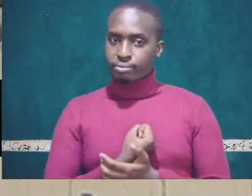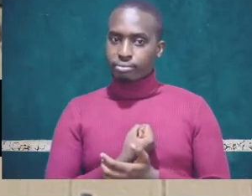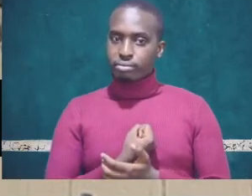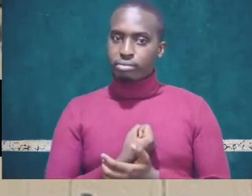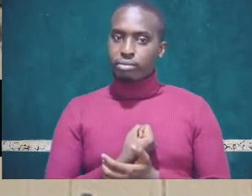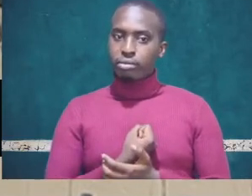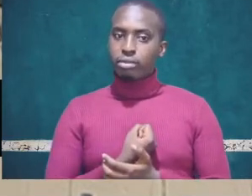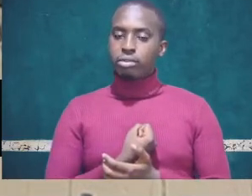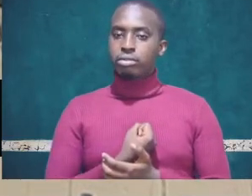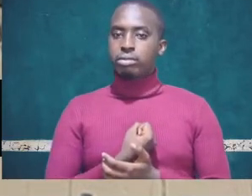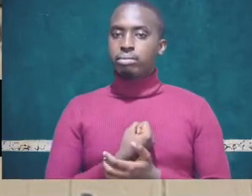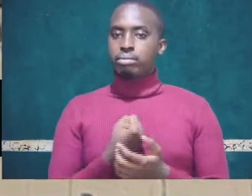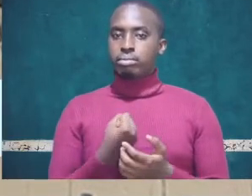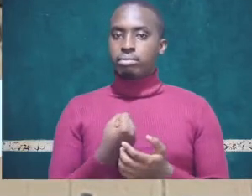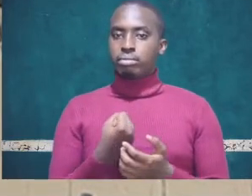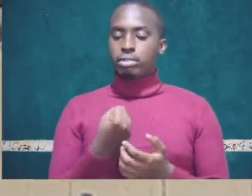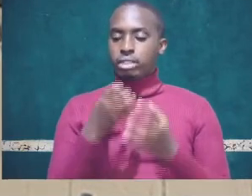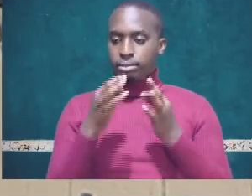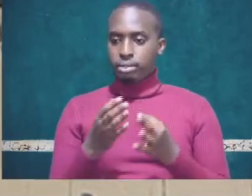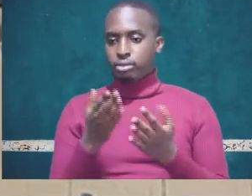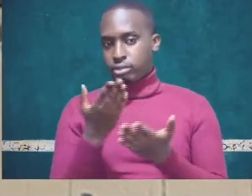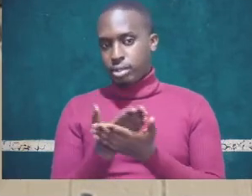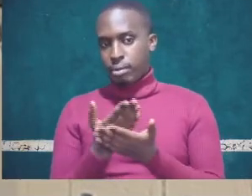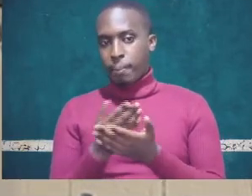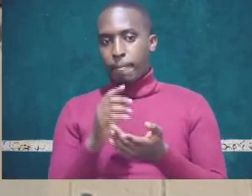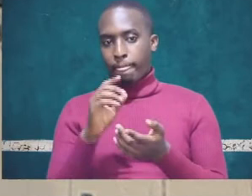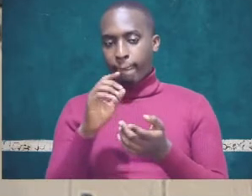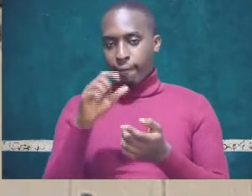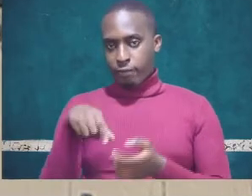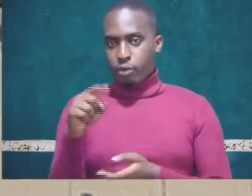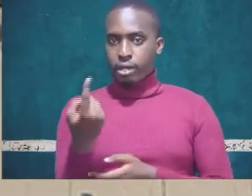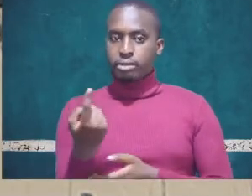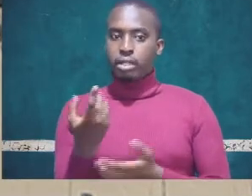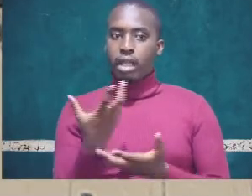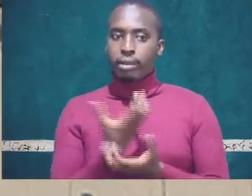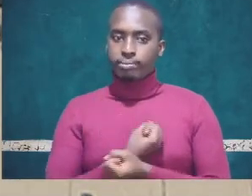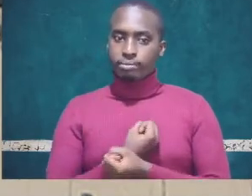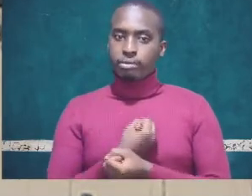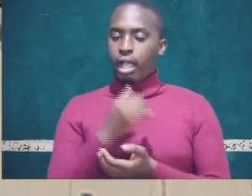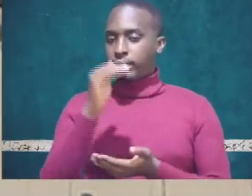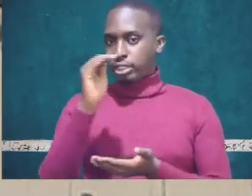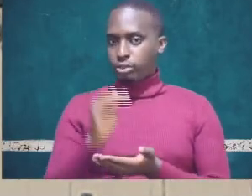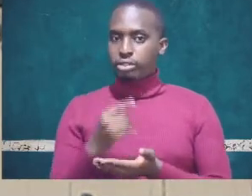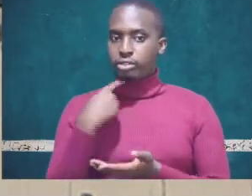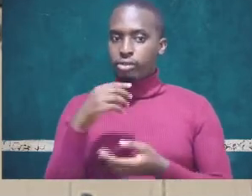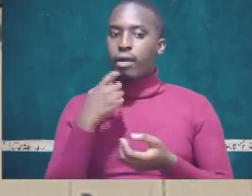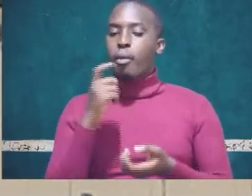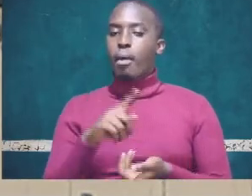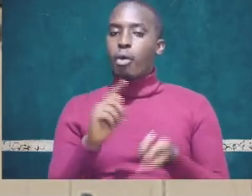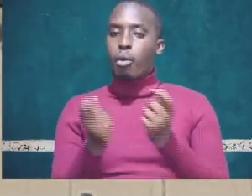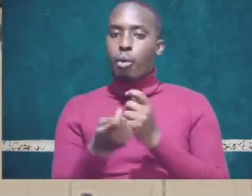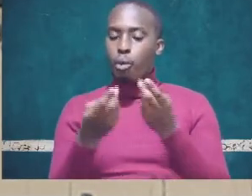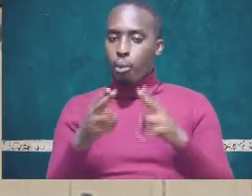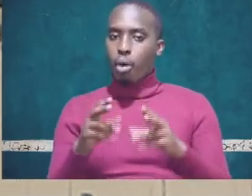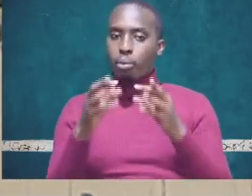our quantity demanded as Q1. And here we are saying a decrease, meaning that there must be a decrease in the